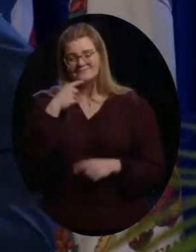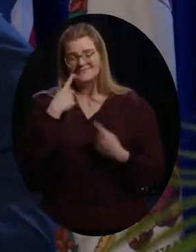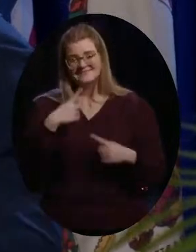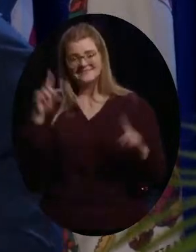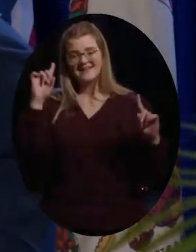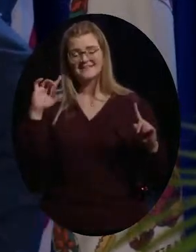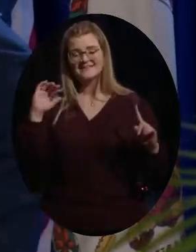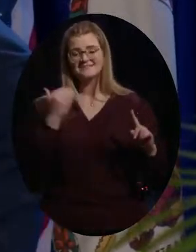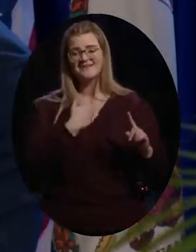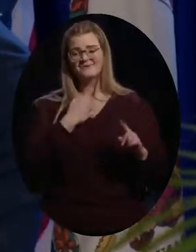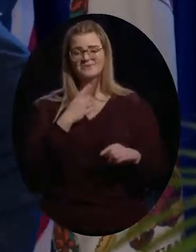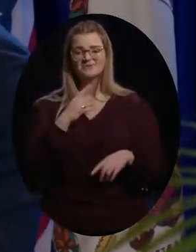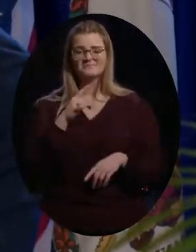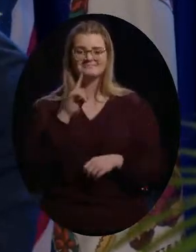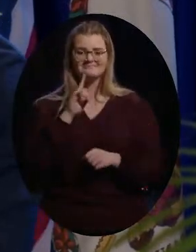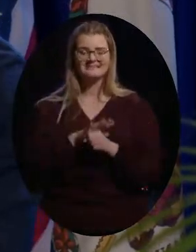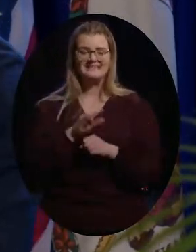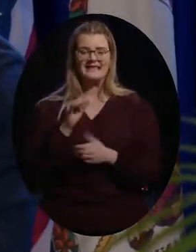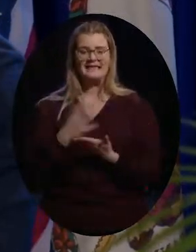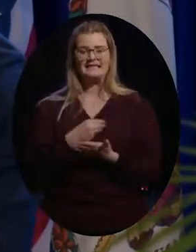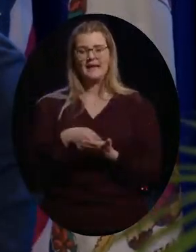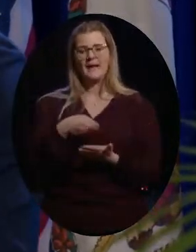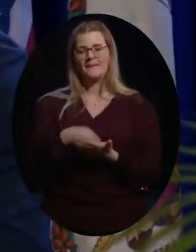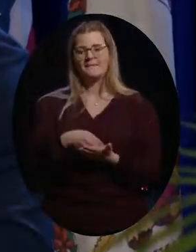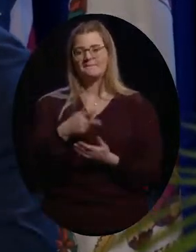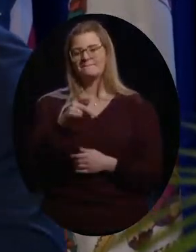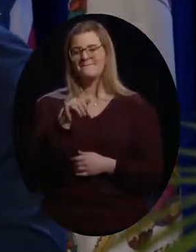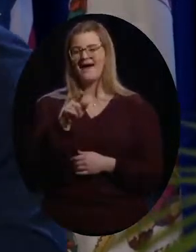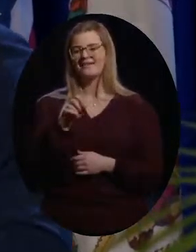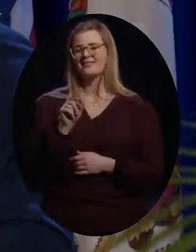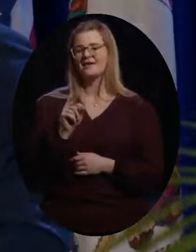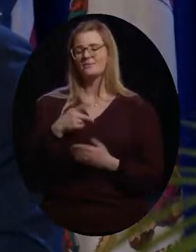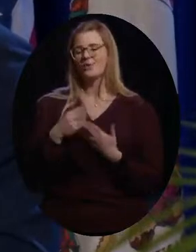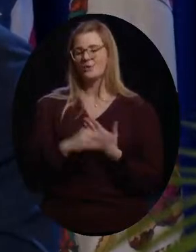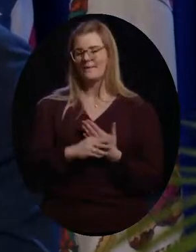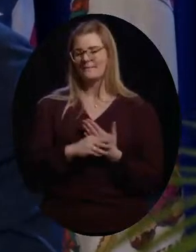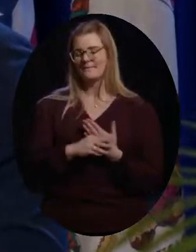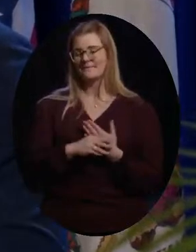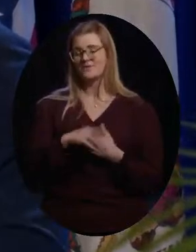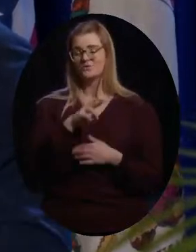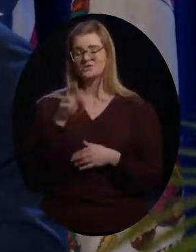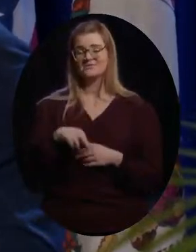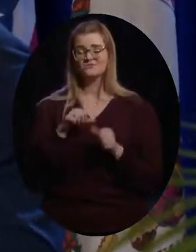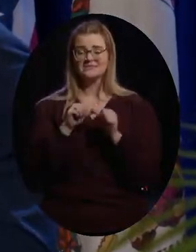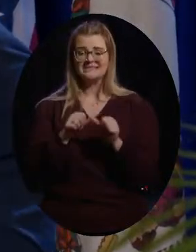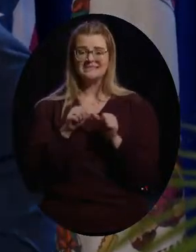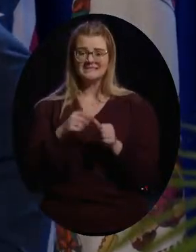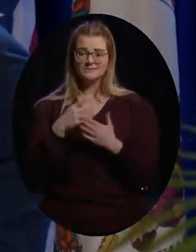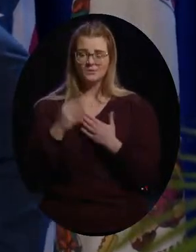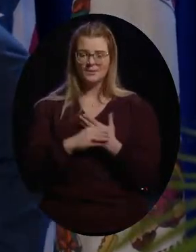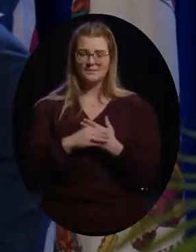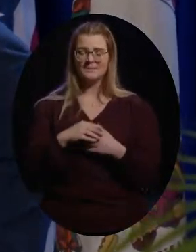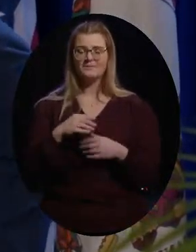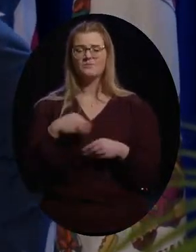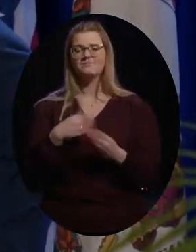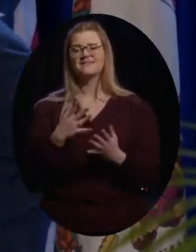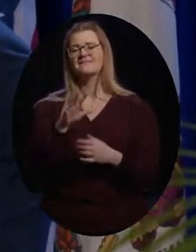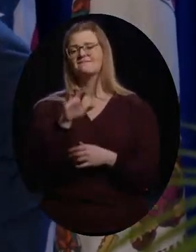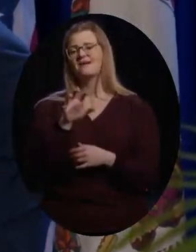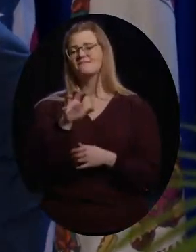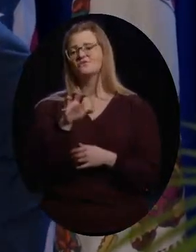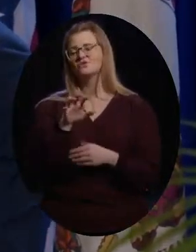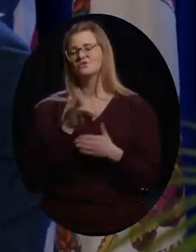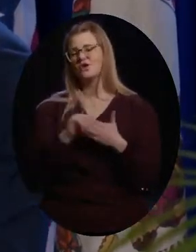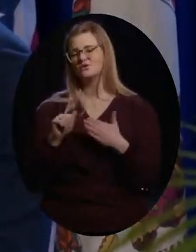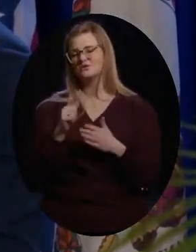of our Guaranteed Income Pilot Program. The Richmond Resilience Initiative, which provides $500 a month to folks